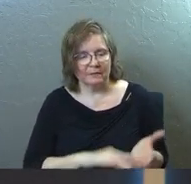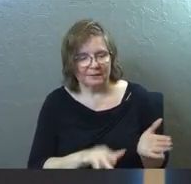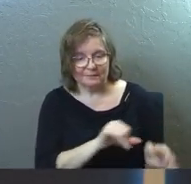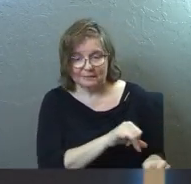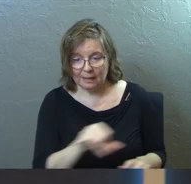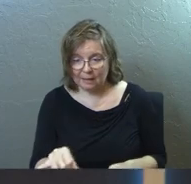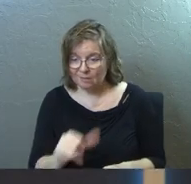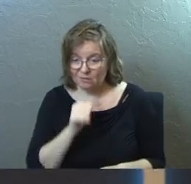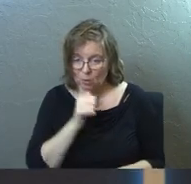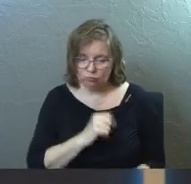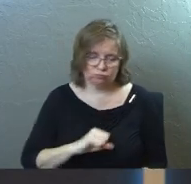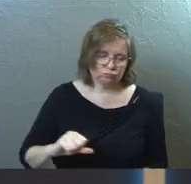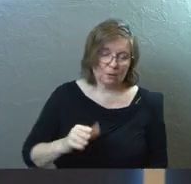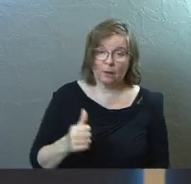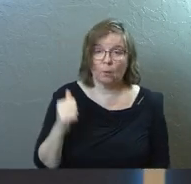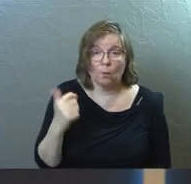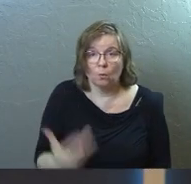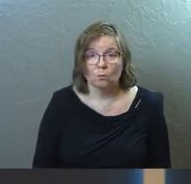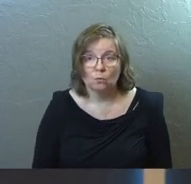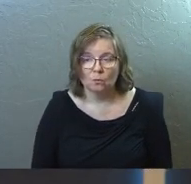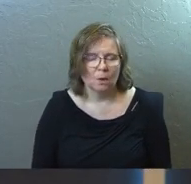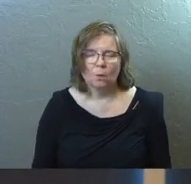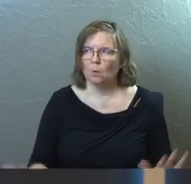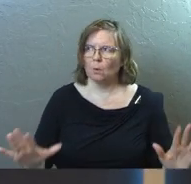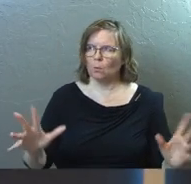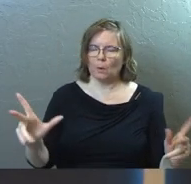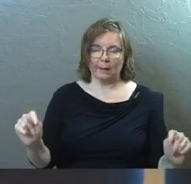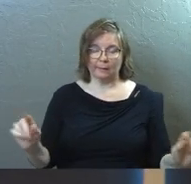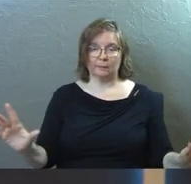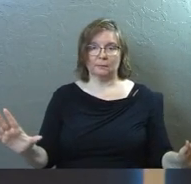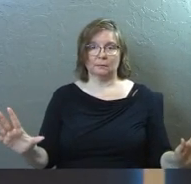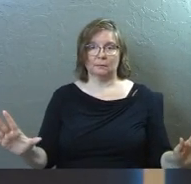forgiven. If you don't, you won't. It's like, wait, what?